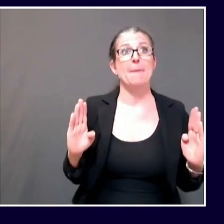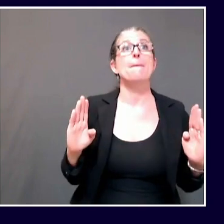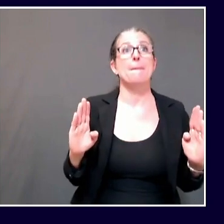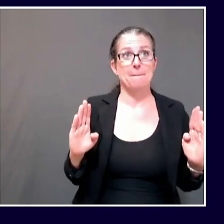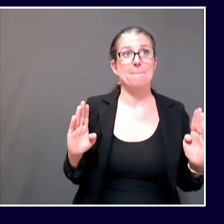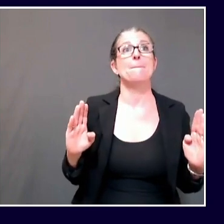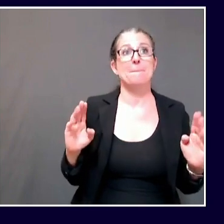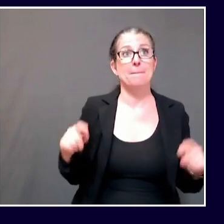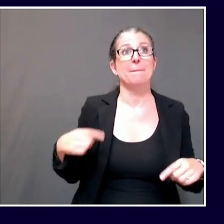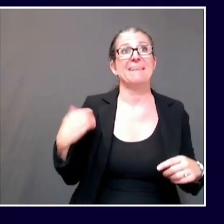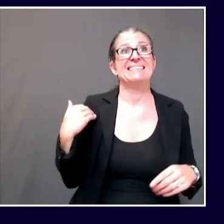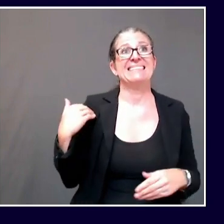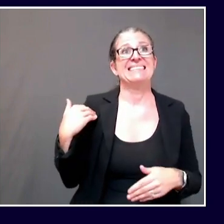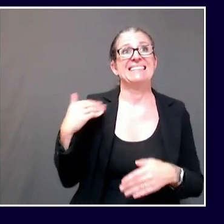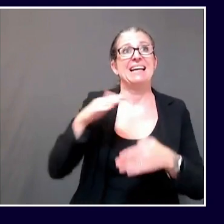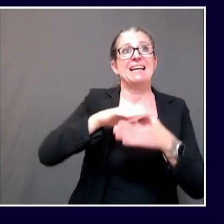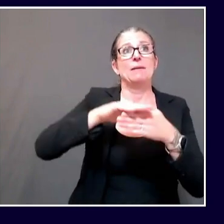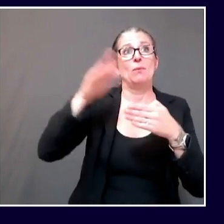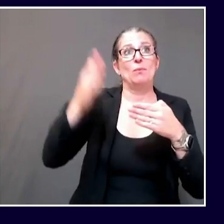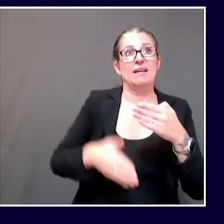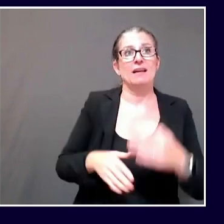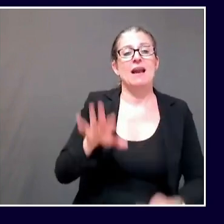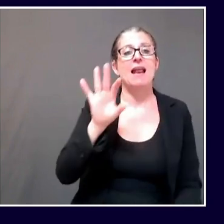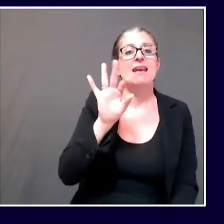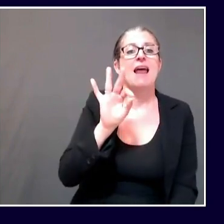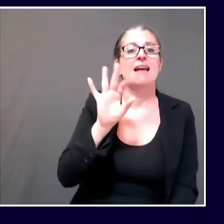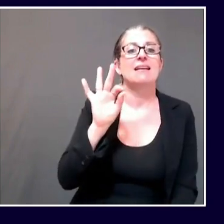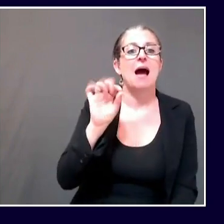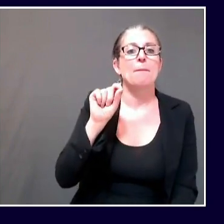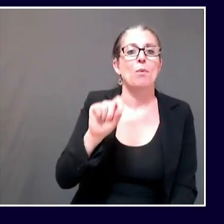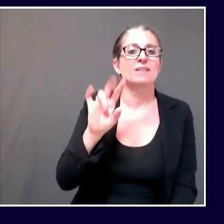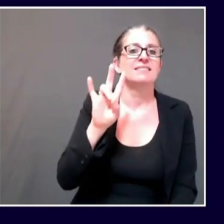99.7%, which is the lowest it's been in the past several months.